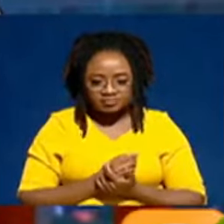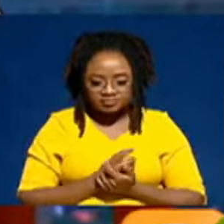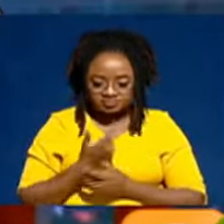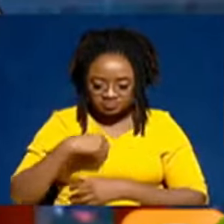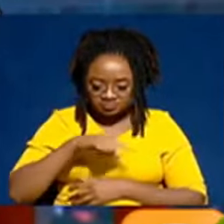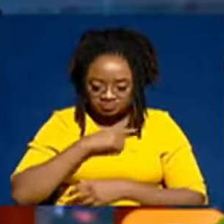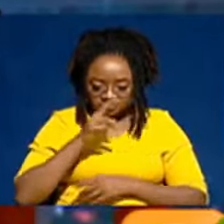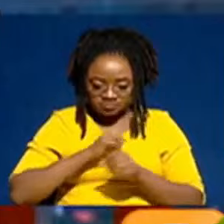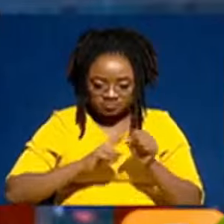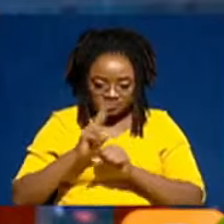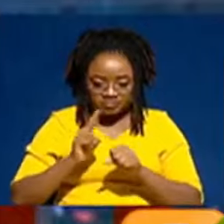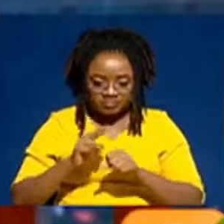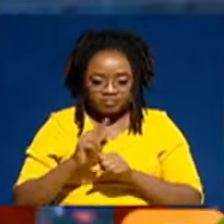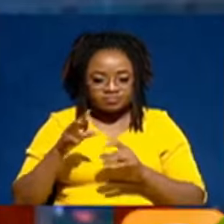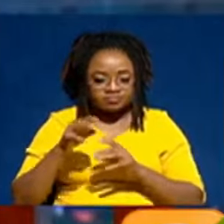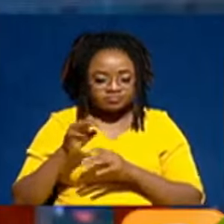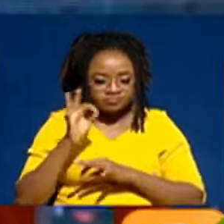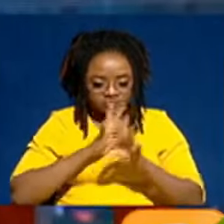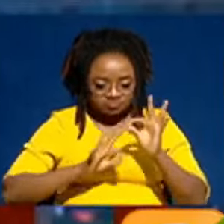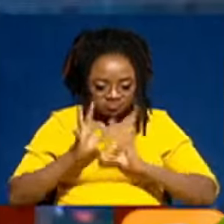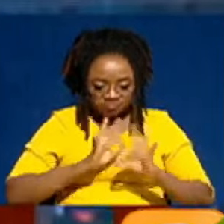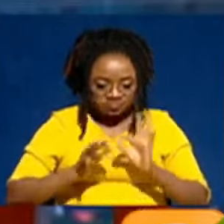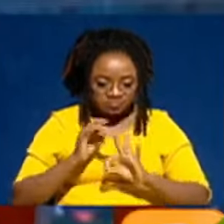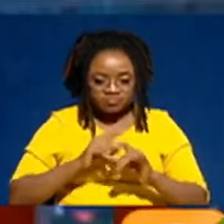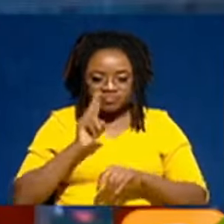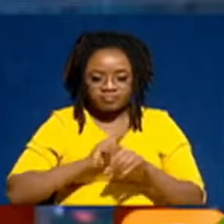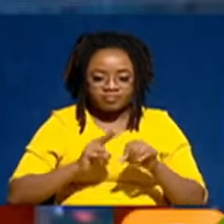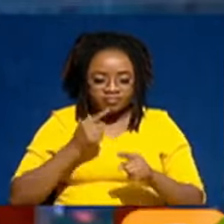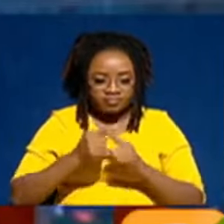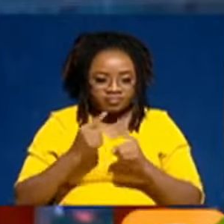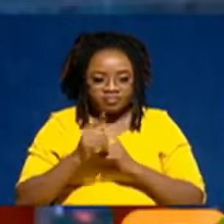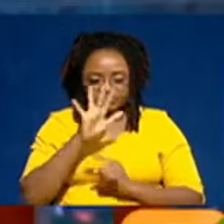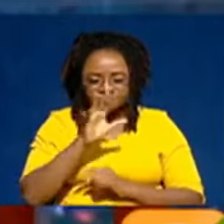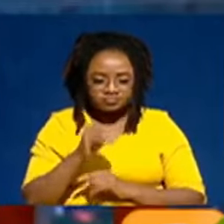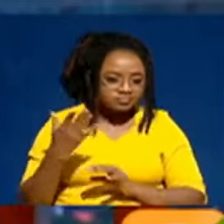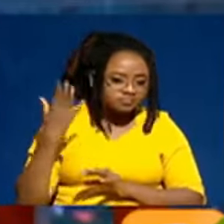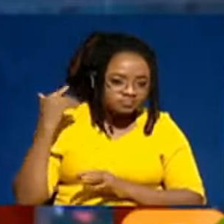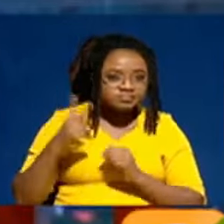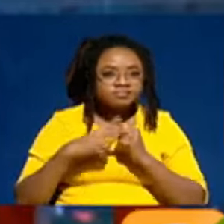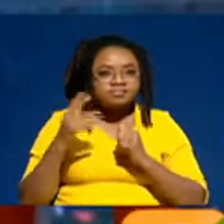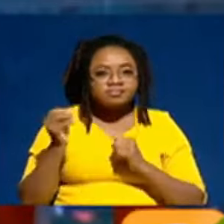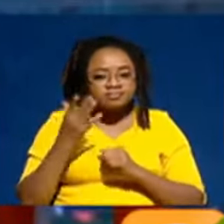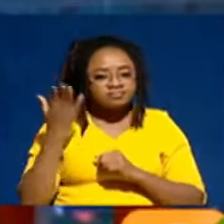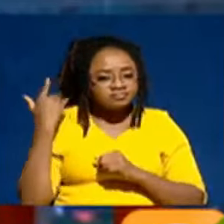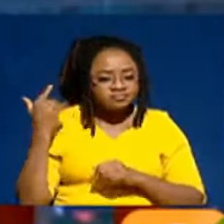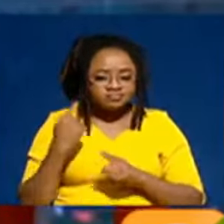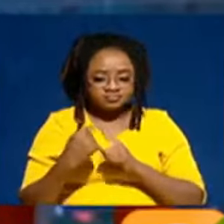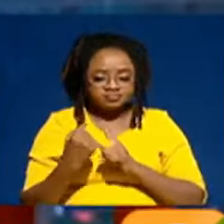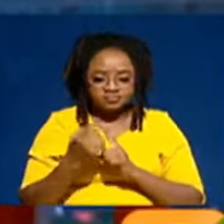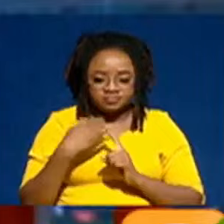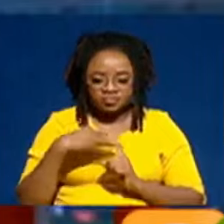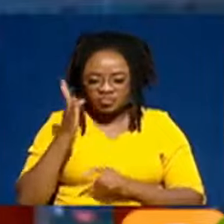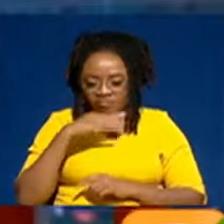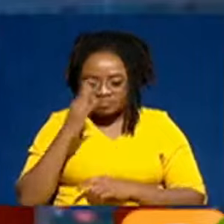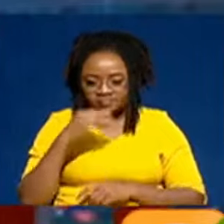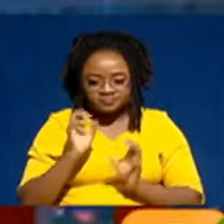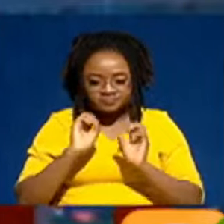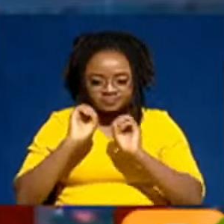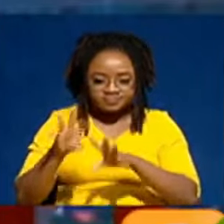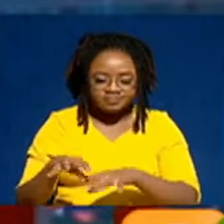methods that were used more than 50 years ago, more than 50, 60, 70 years ago, to dispose of our waste. We are